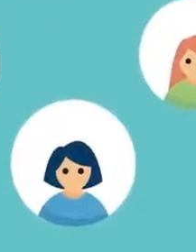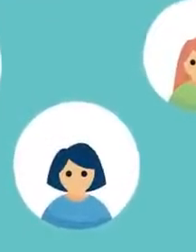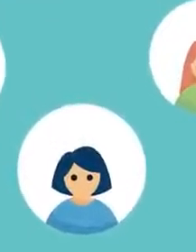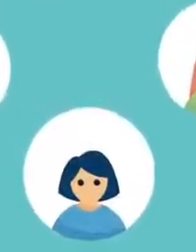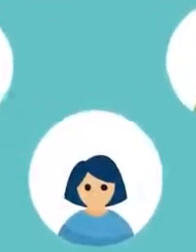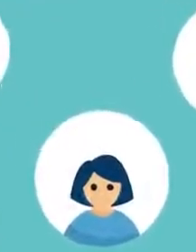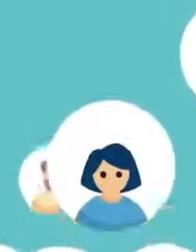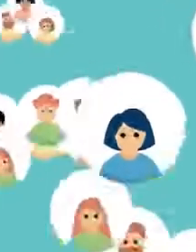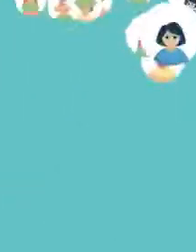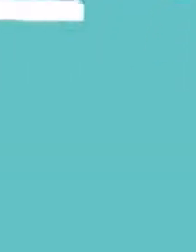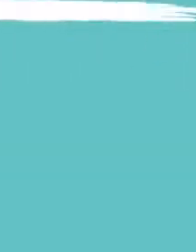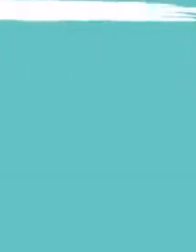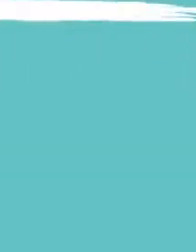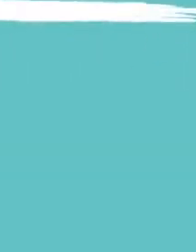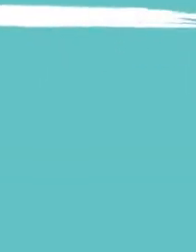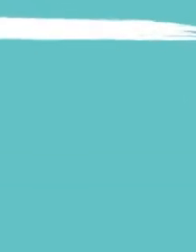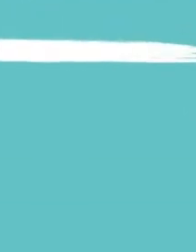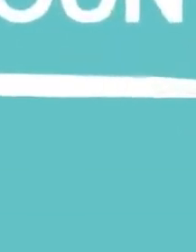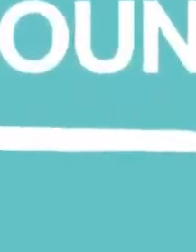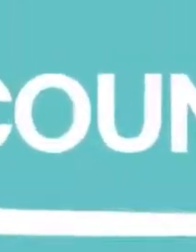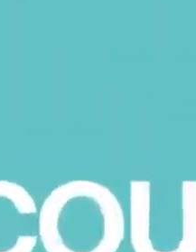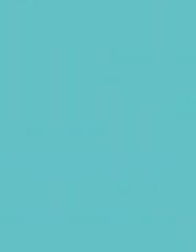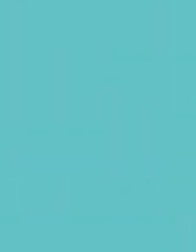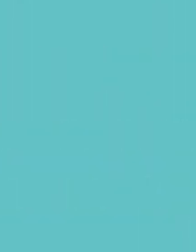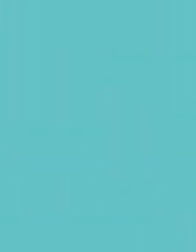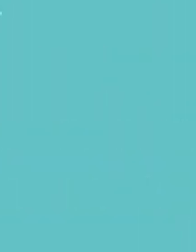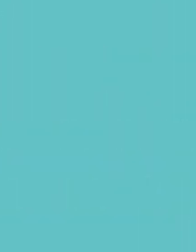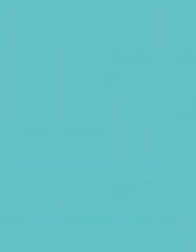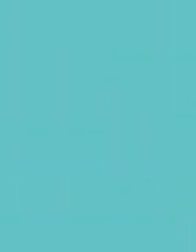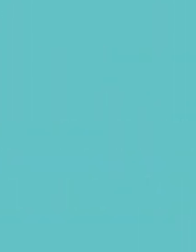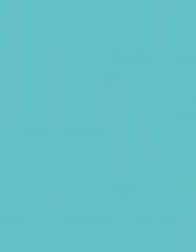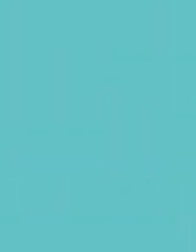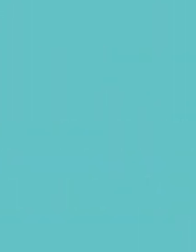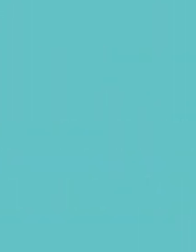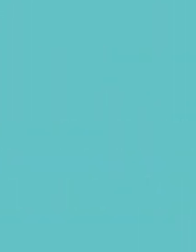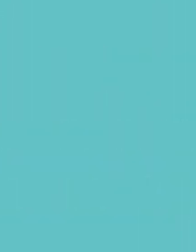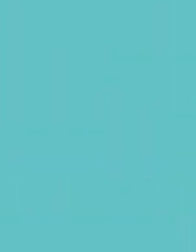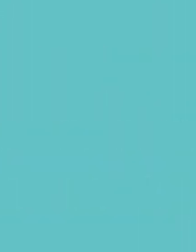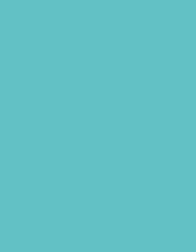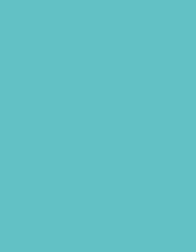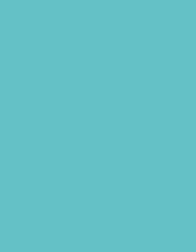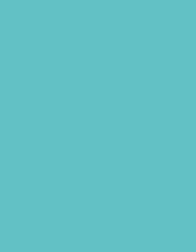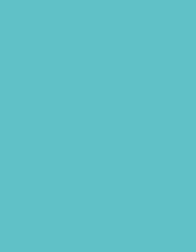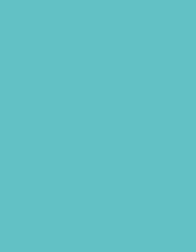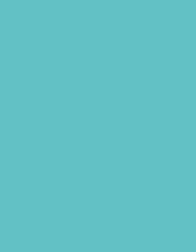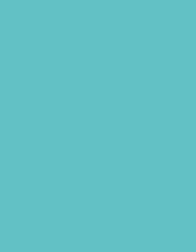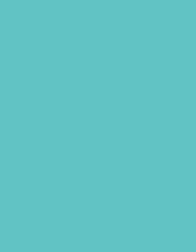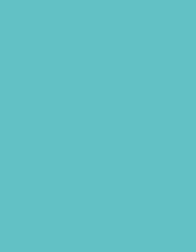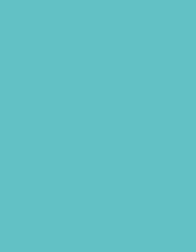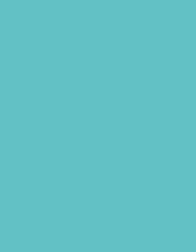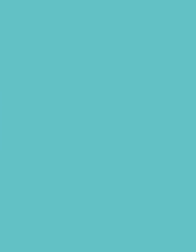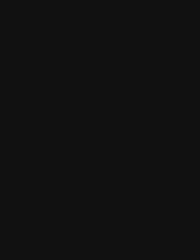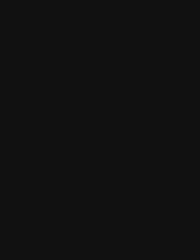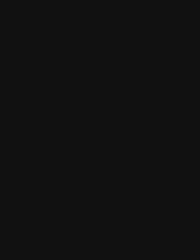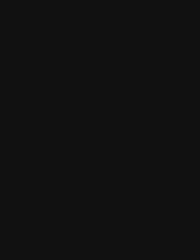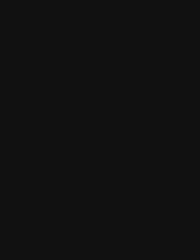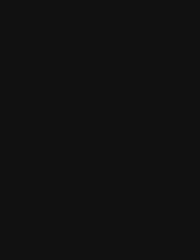you are or where you live. So have your say in the 2021 census.